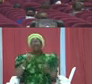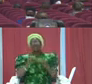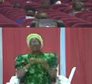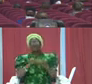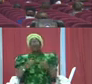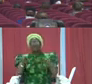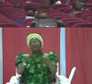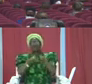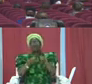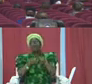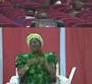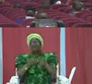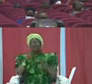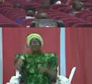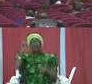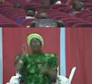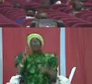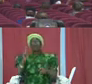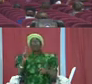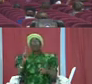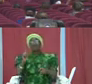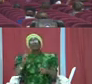And so he fell asleep.